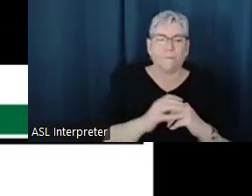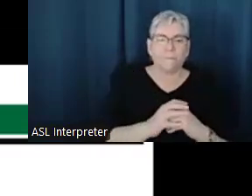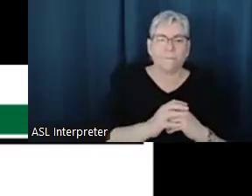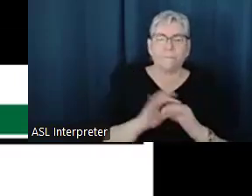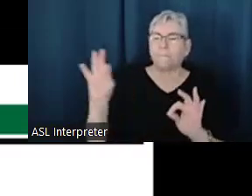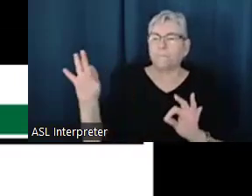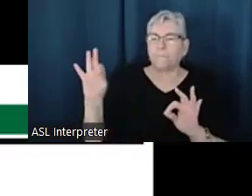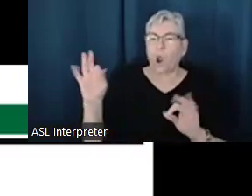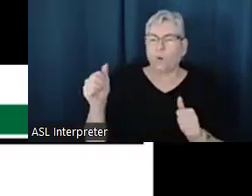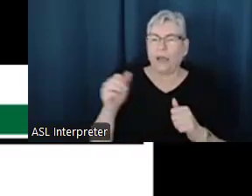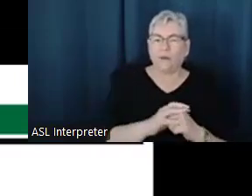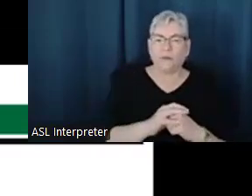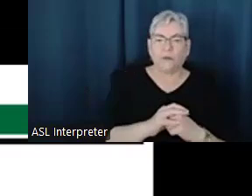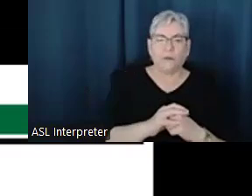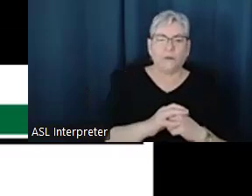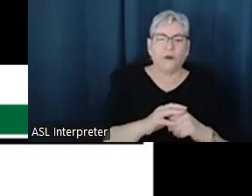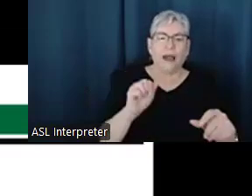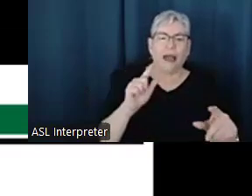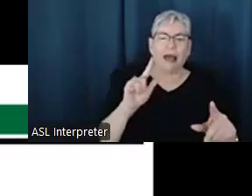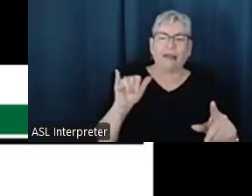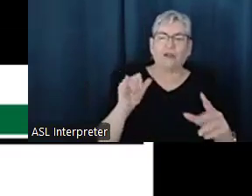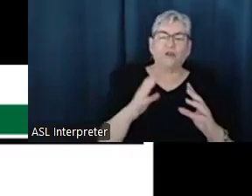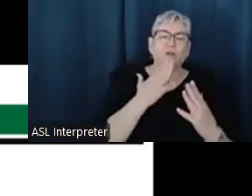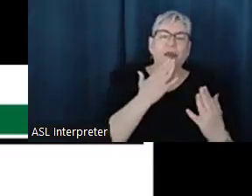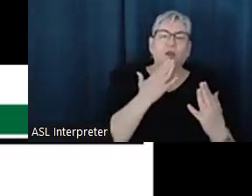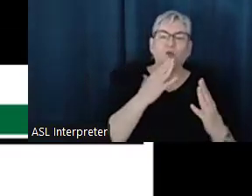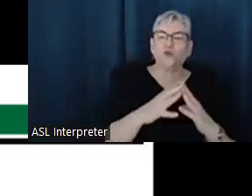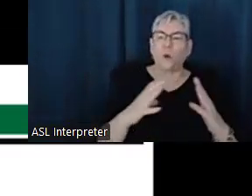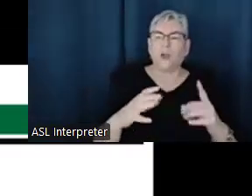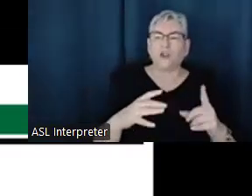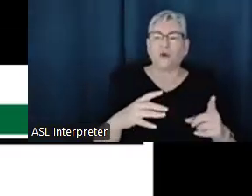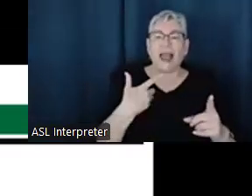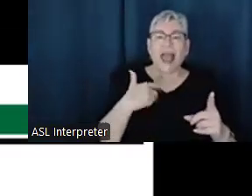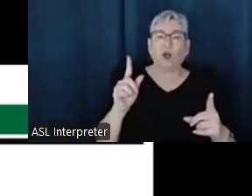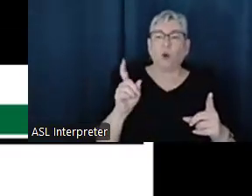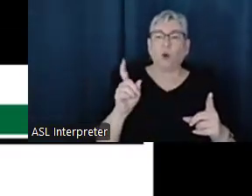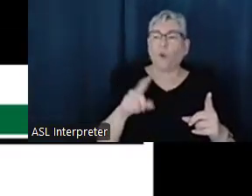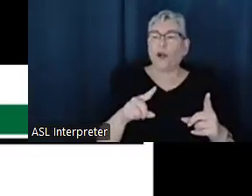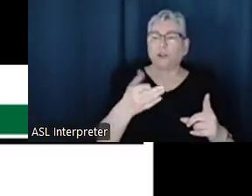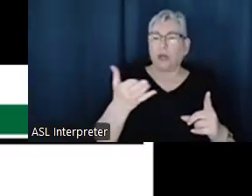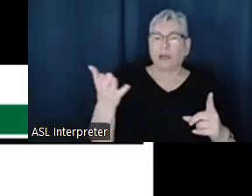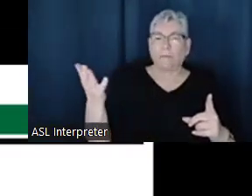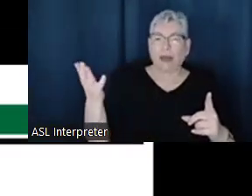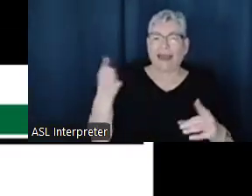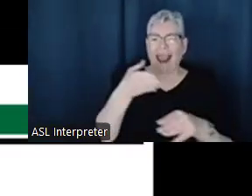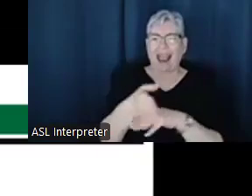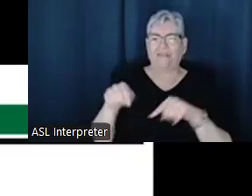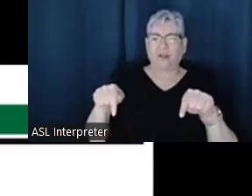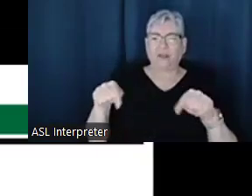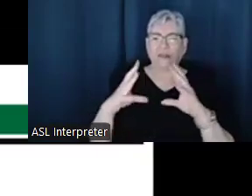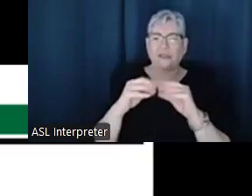So, Allie, thank you so much. If you have questions, any of you, after this session, you